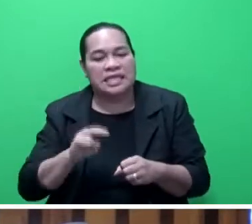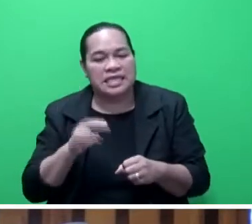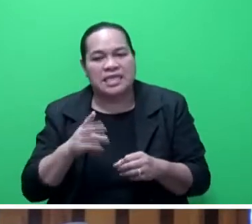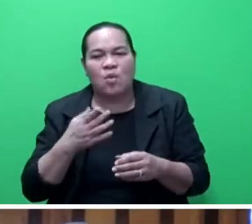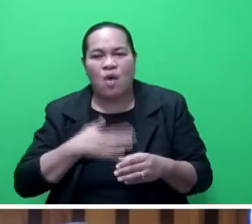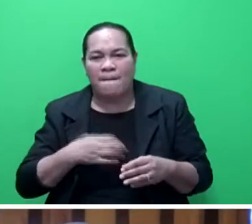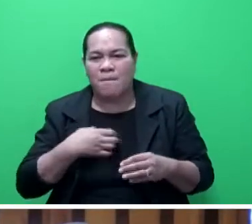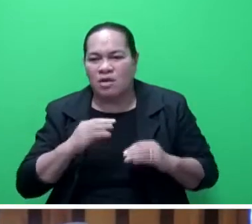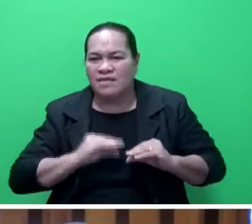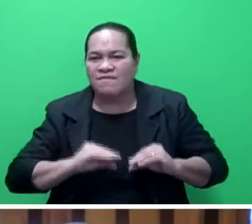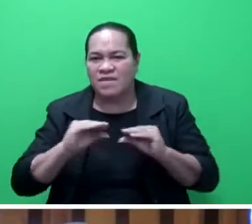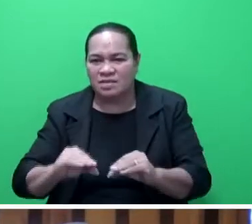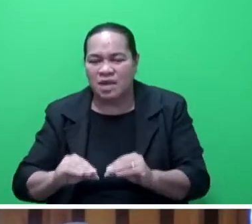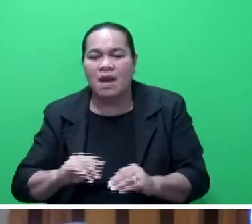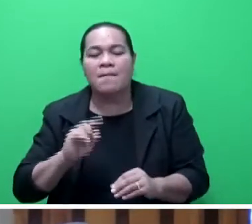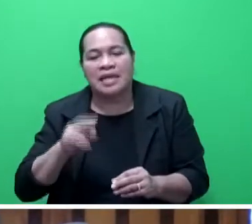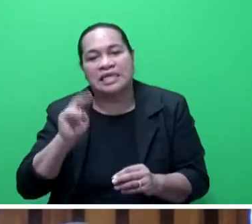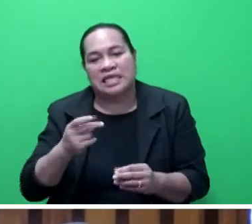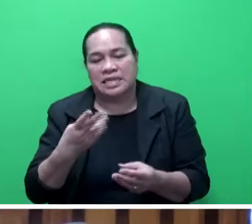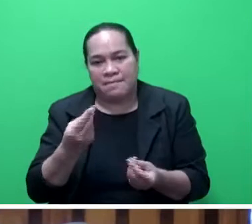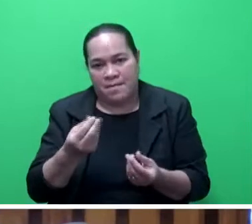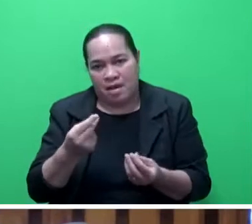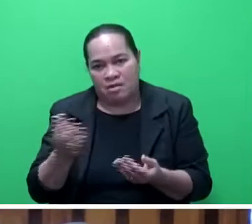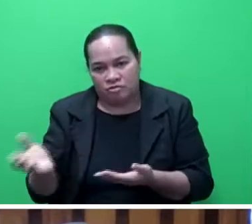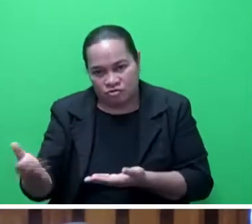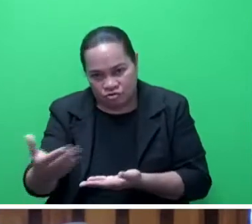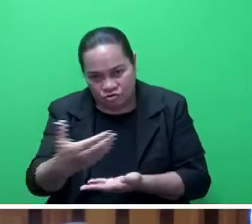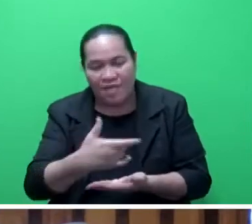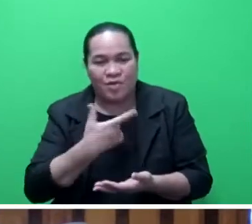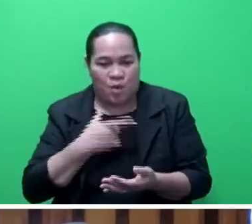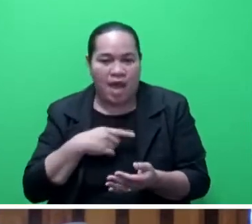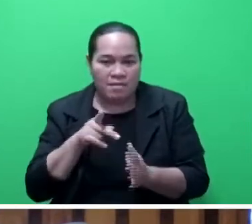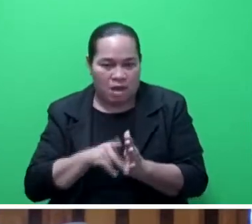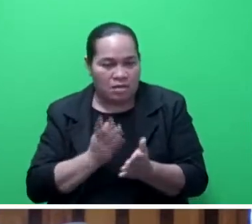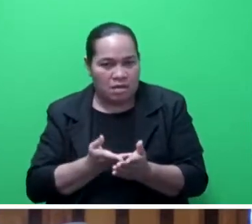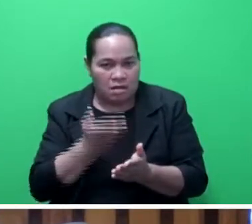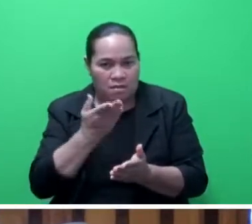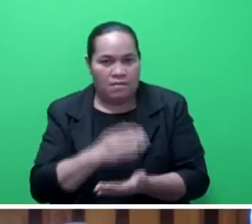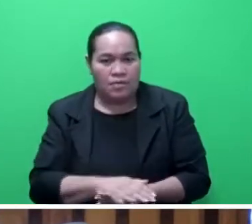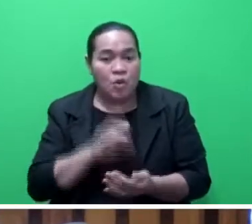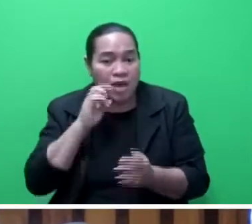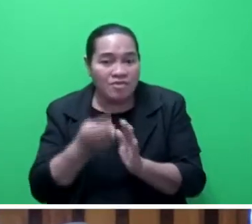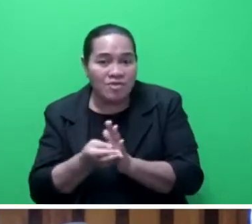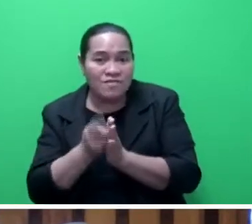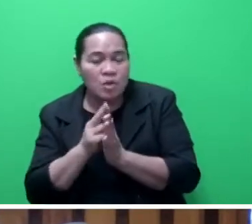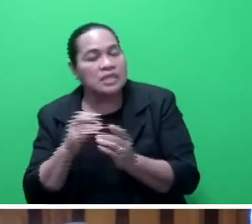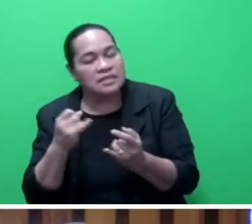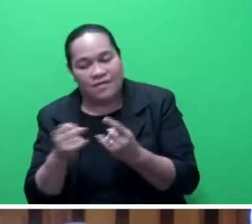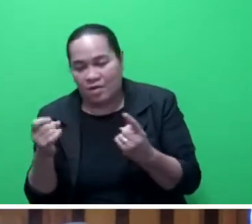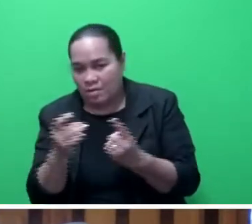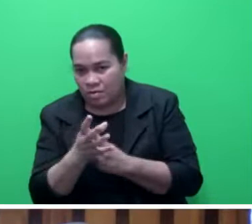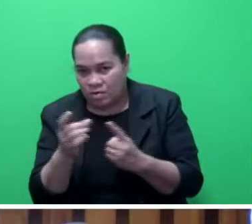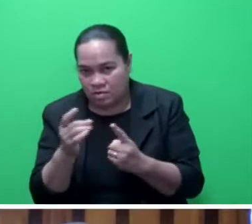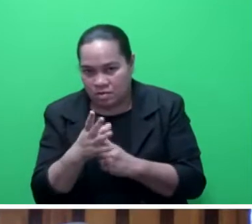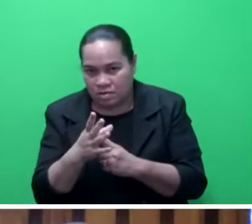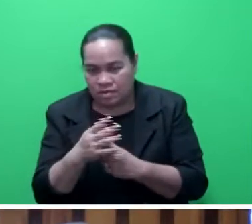in sugar mills, but requires sufficient cash to implement major upgrading works. So price review is determined to be necessary. Mr.